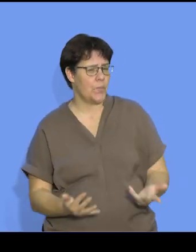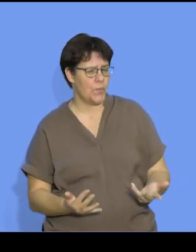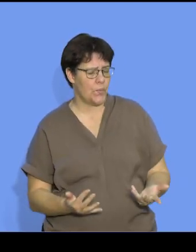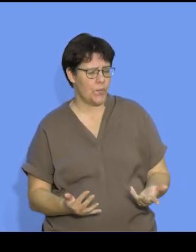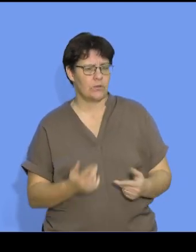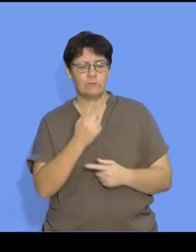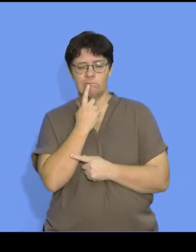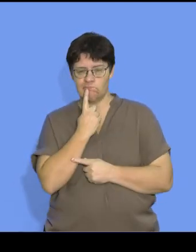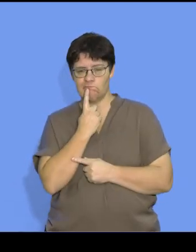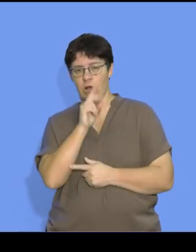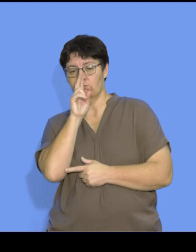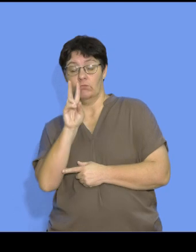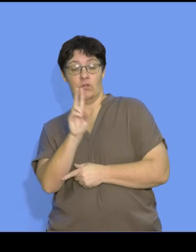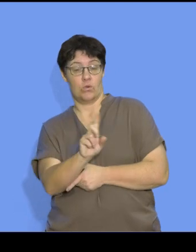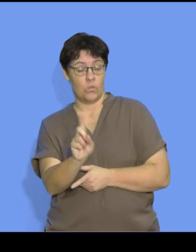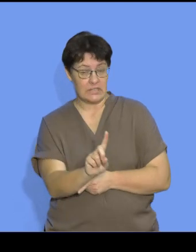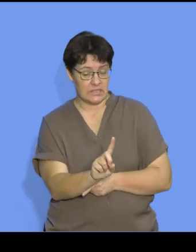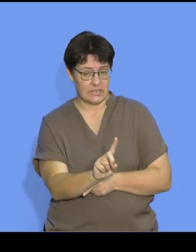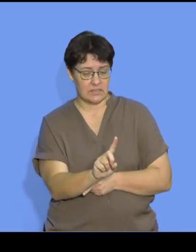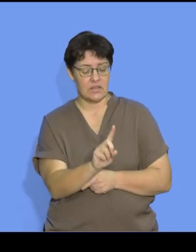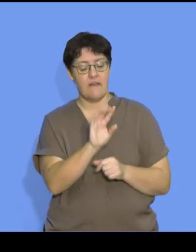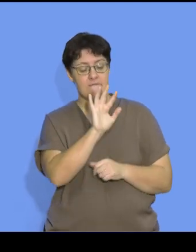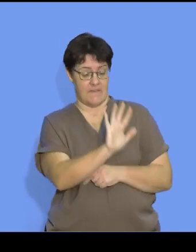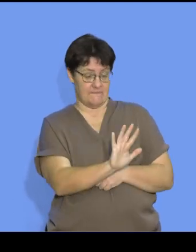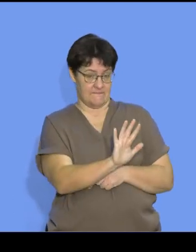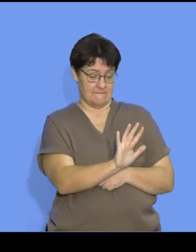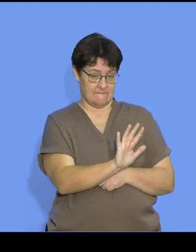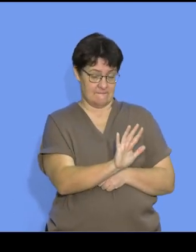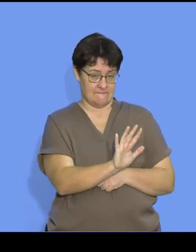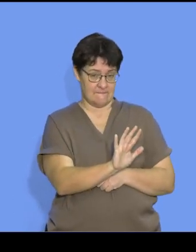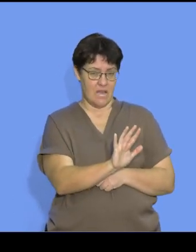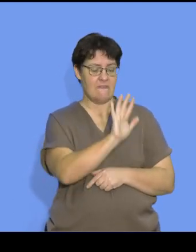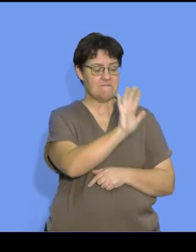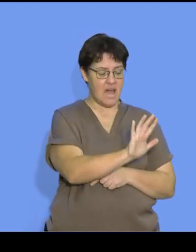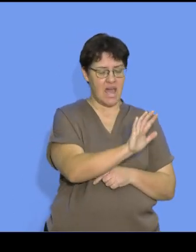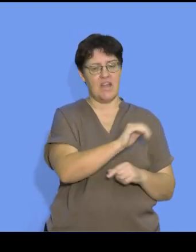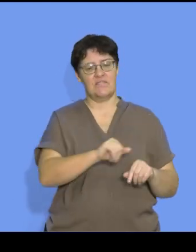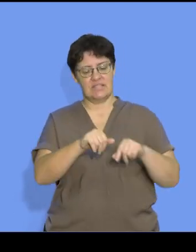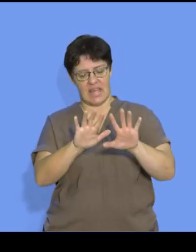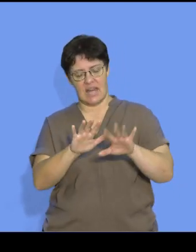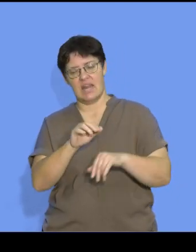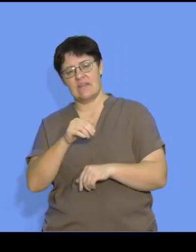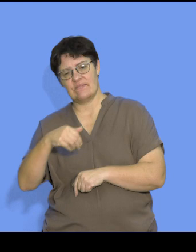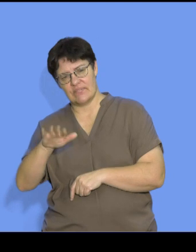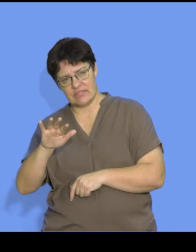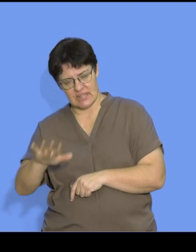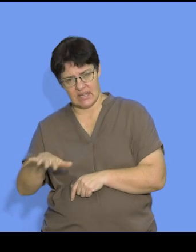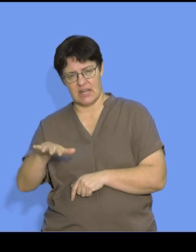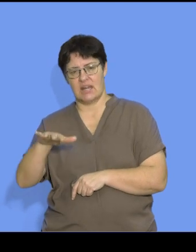I'm going to look at the number 5, and I'm going to list the multiples of 5. So we've got